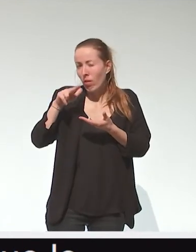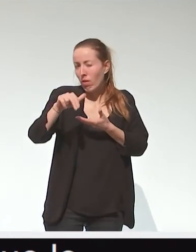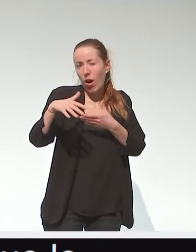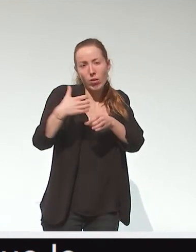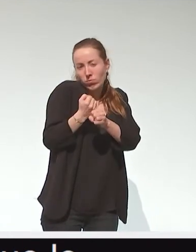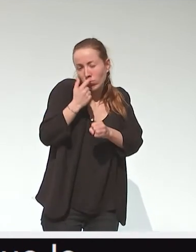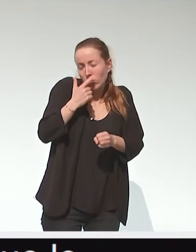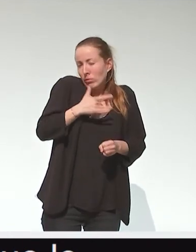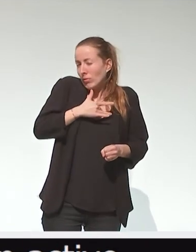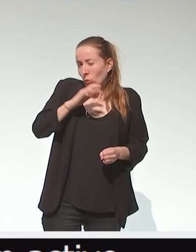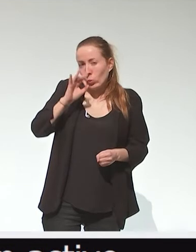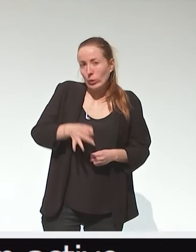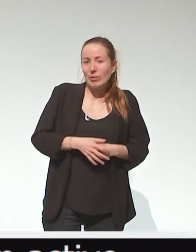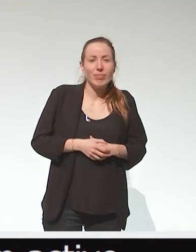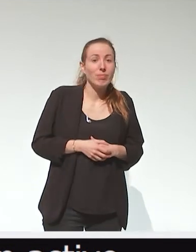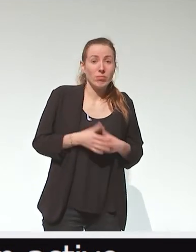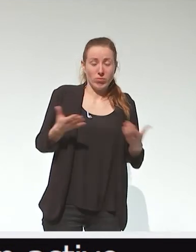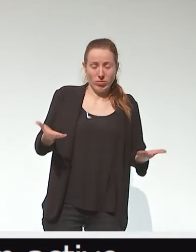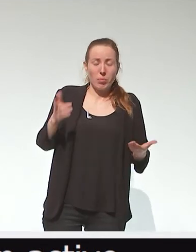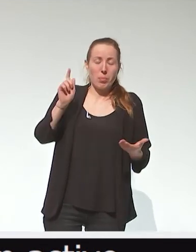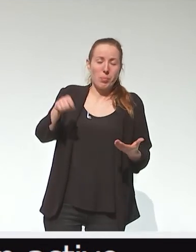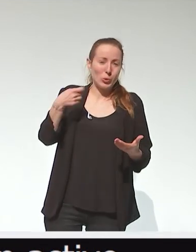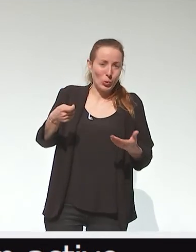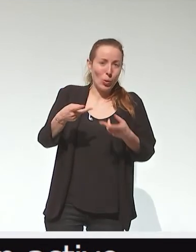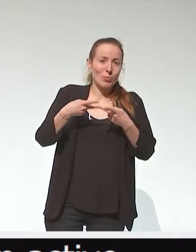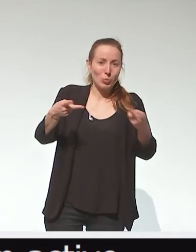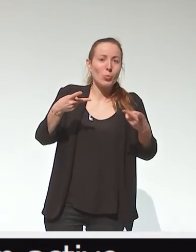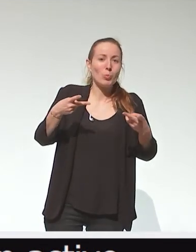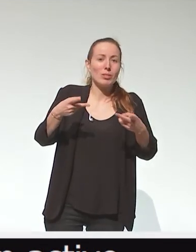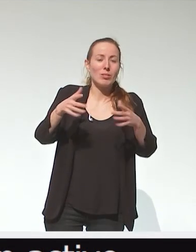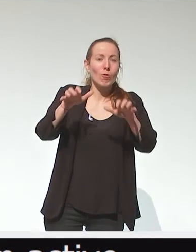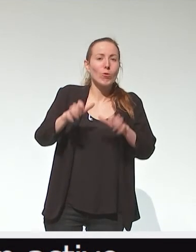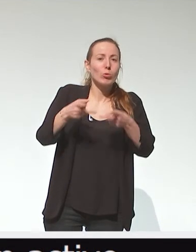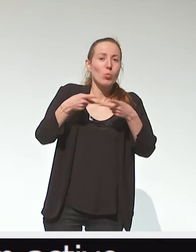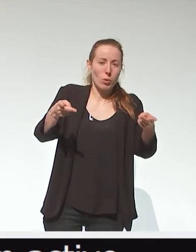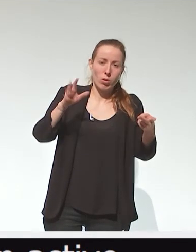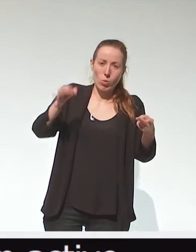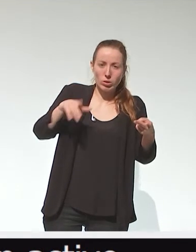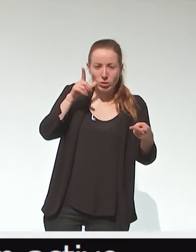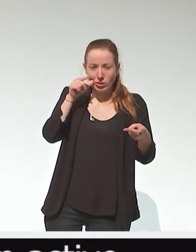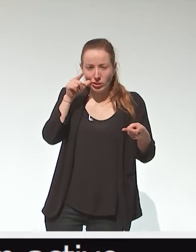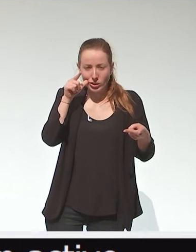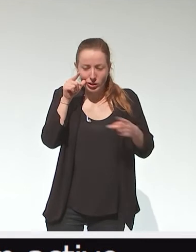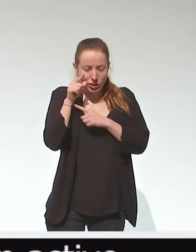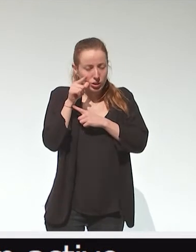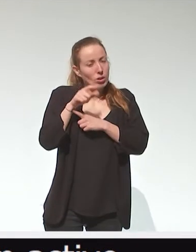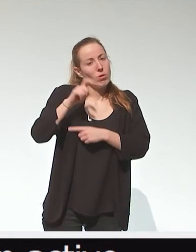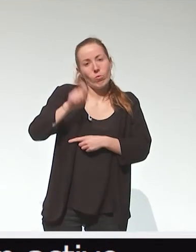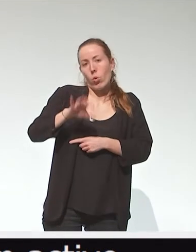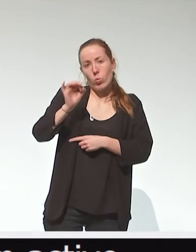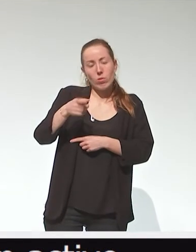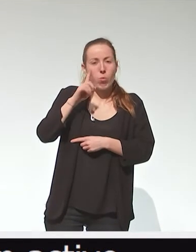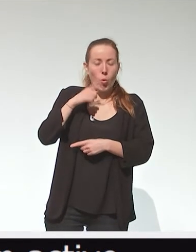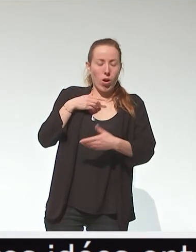ideas have a great success, have a great potential for success. Civil service, there are always